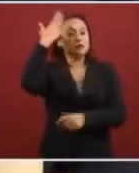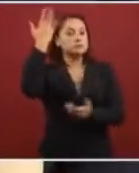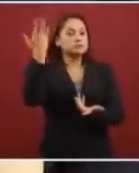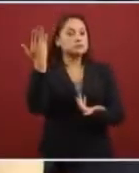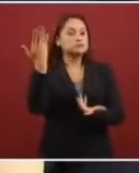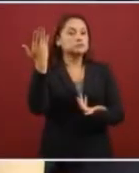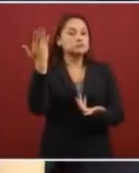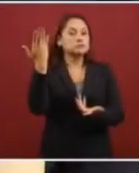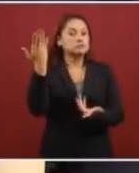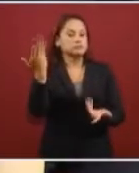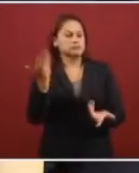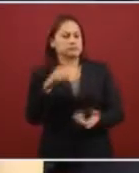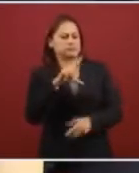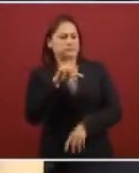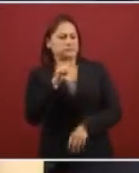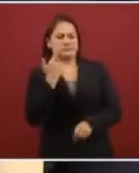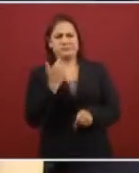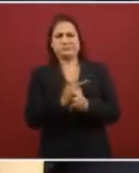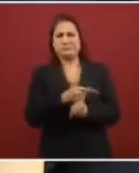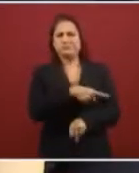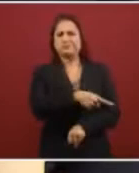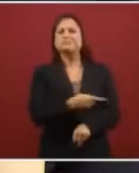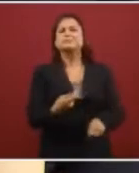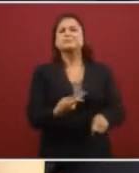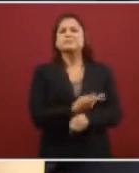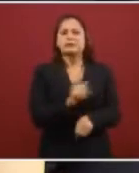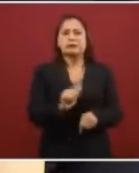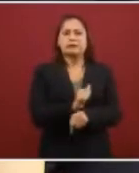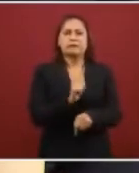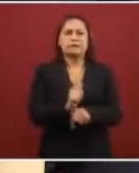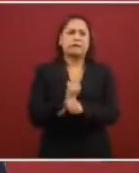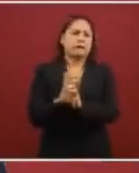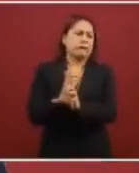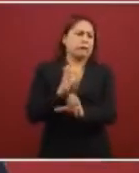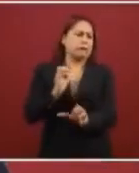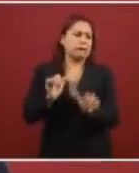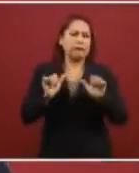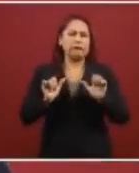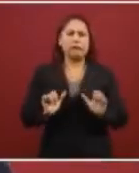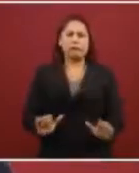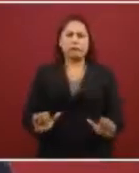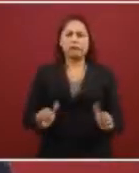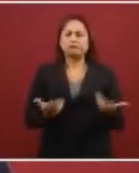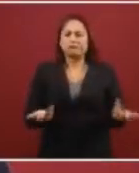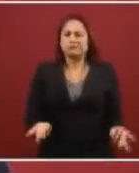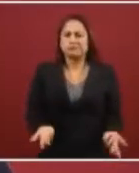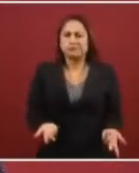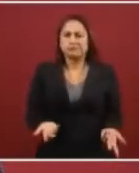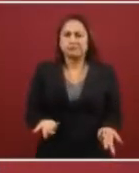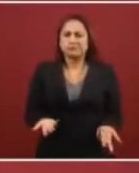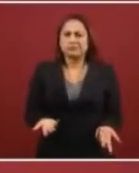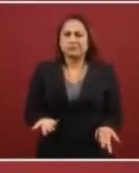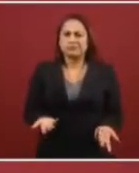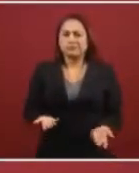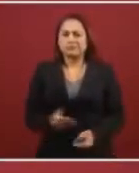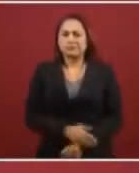camionetas with their trucks de lujo luxury vehicles cinto